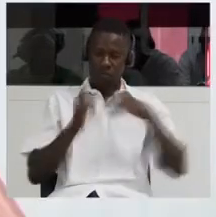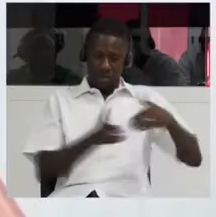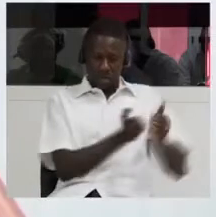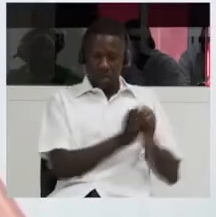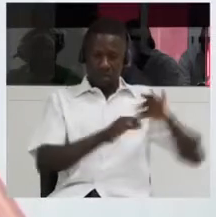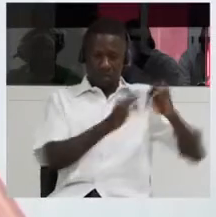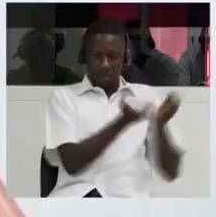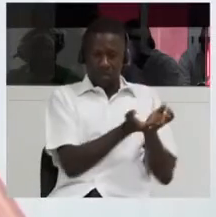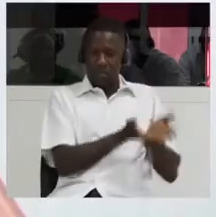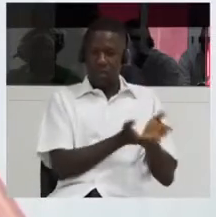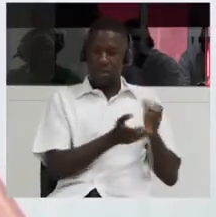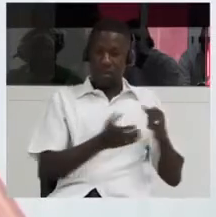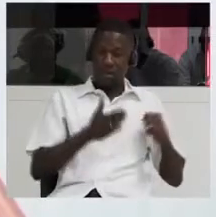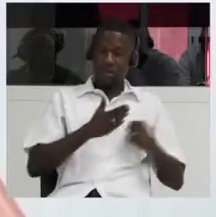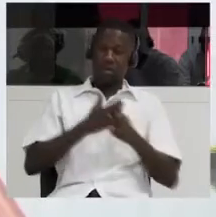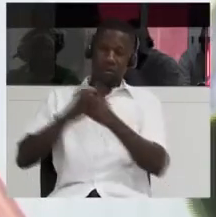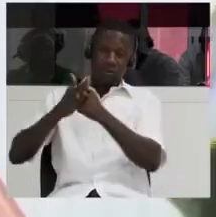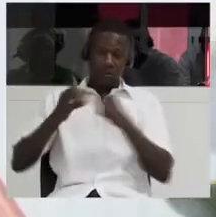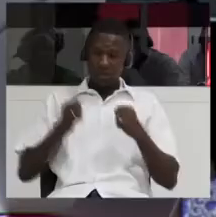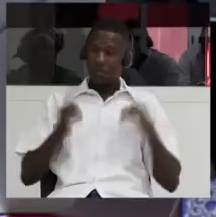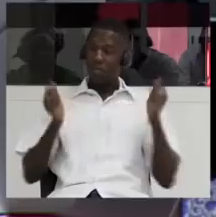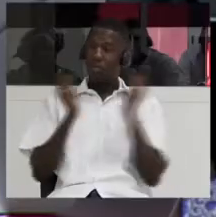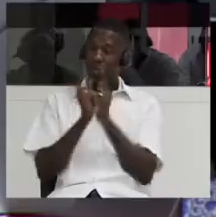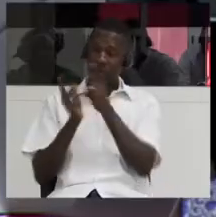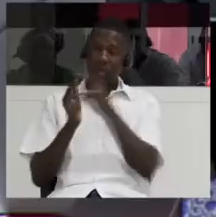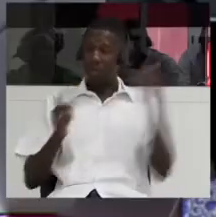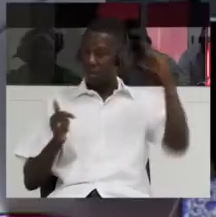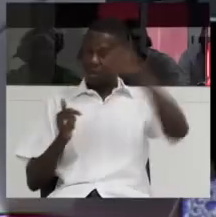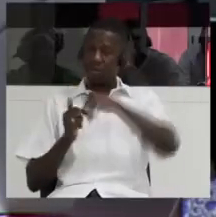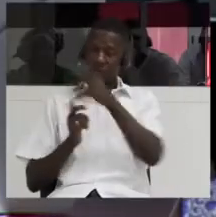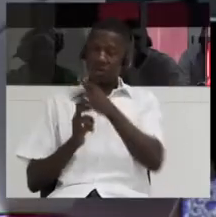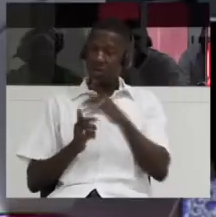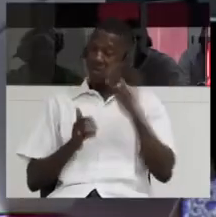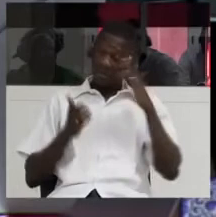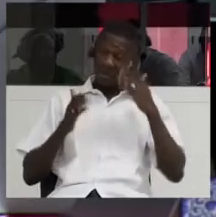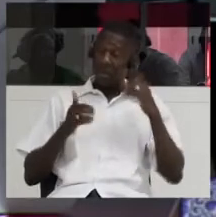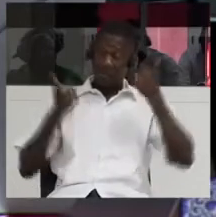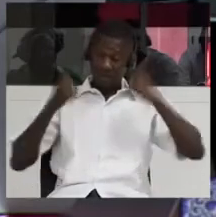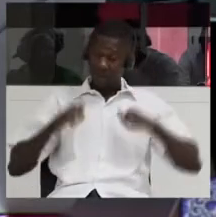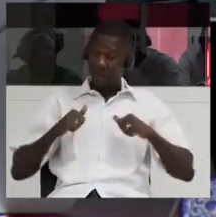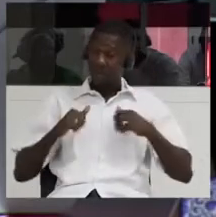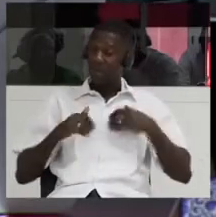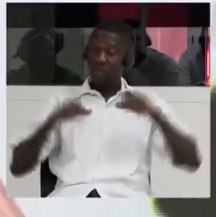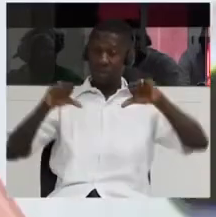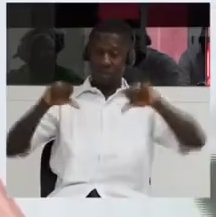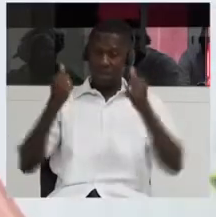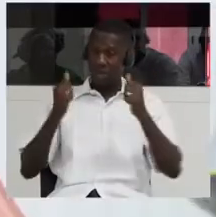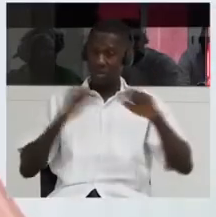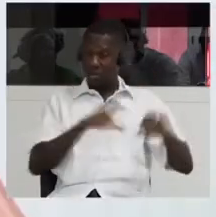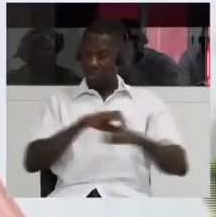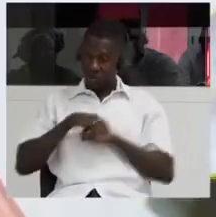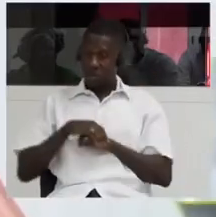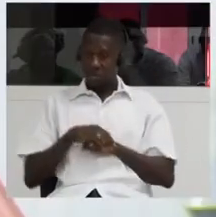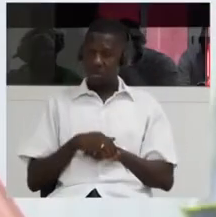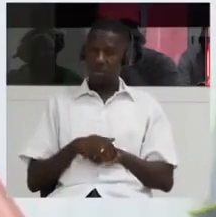those who were at the airport should they, or in the event that they started the coup. That's correct.